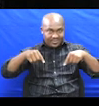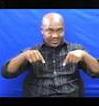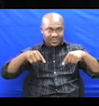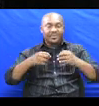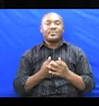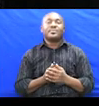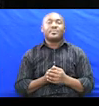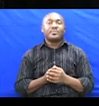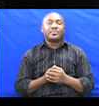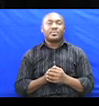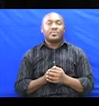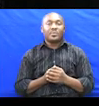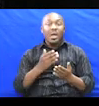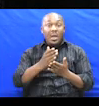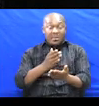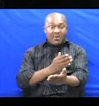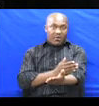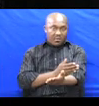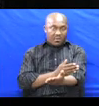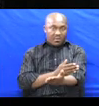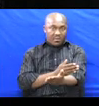as our discussion is concerned.